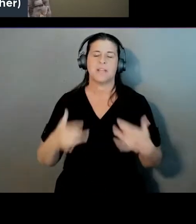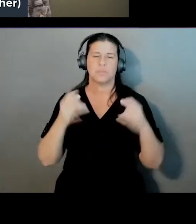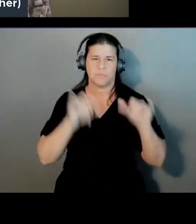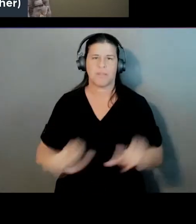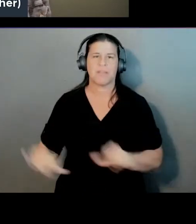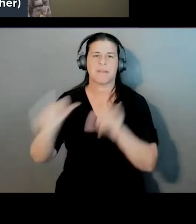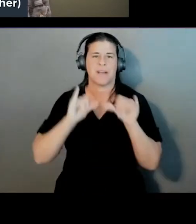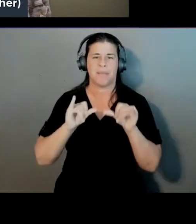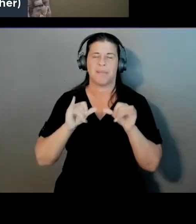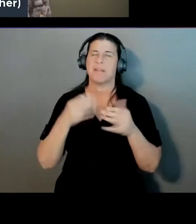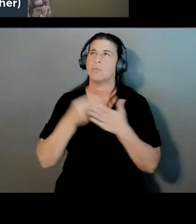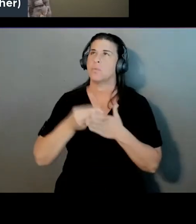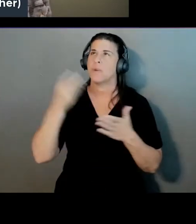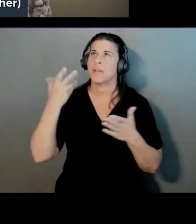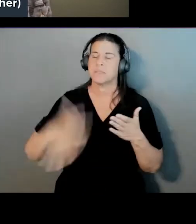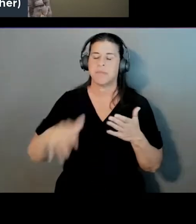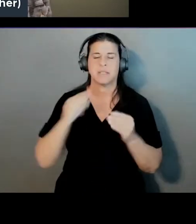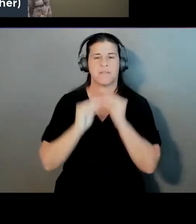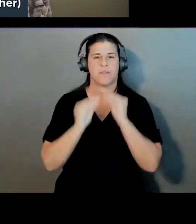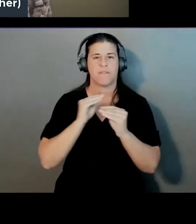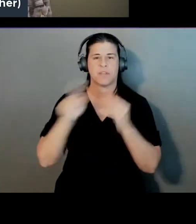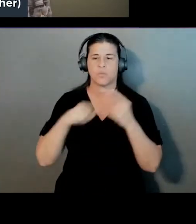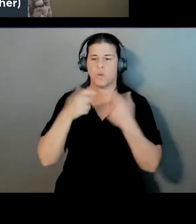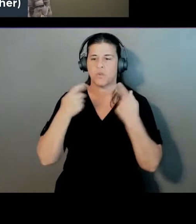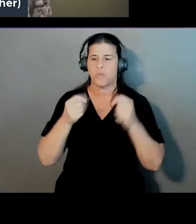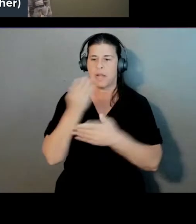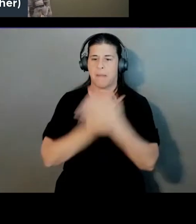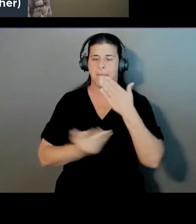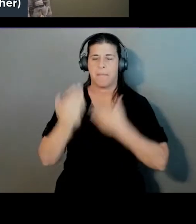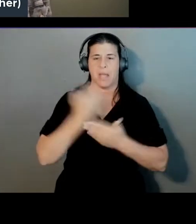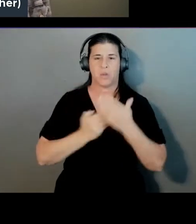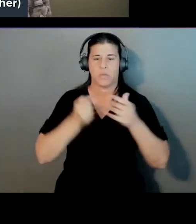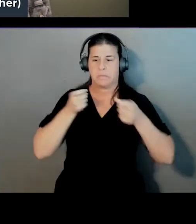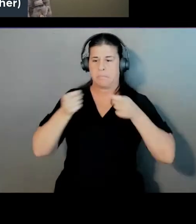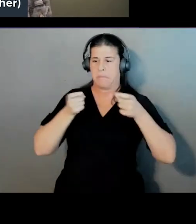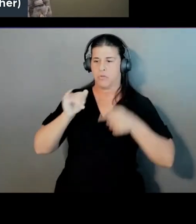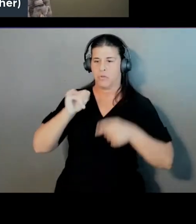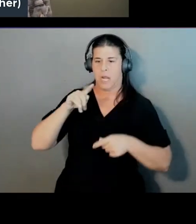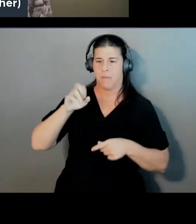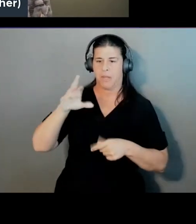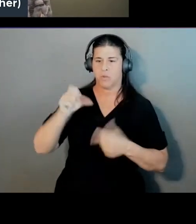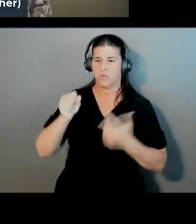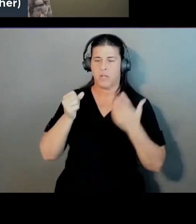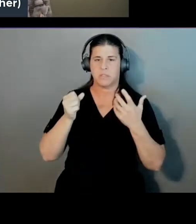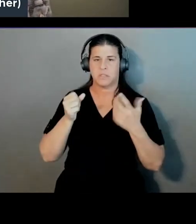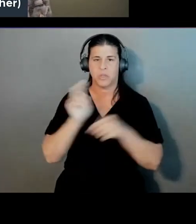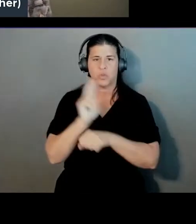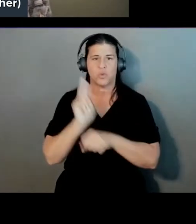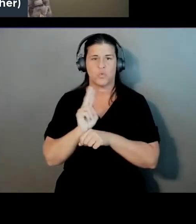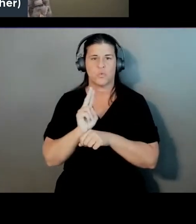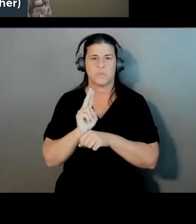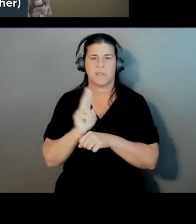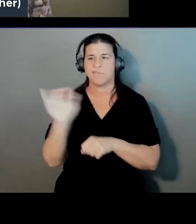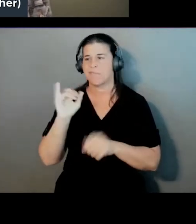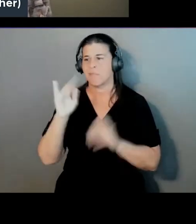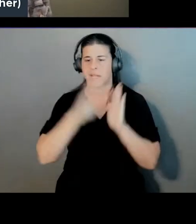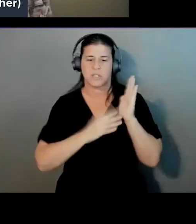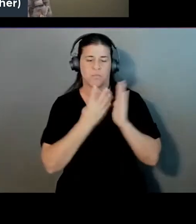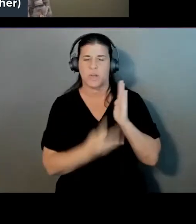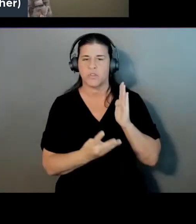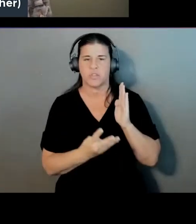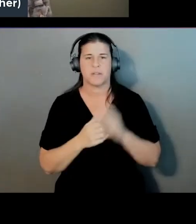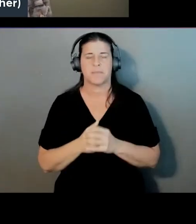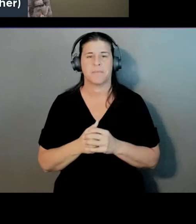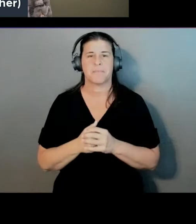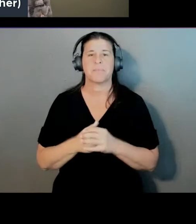expensive to correct when you're trying to manually manage your IP addresses using a source like a spreadsheet. And you can